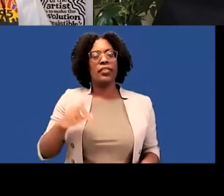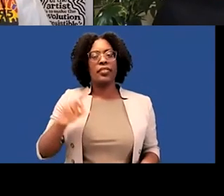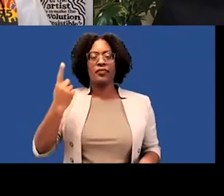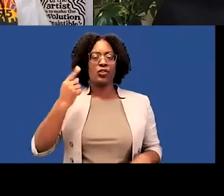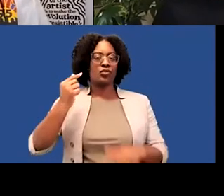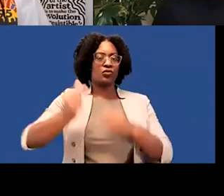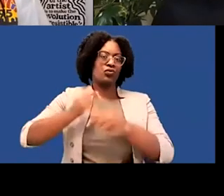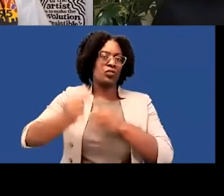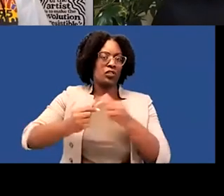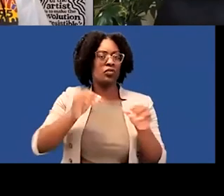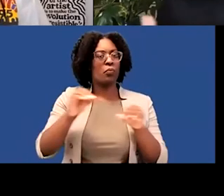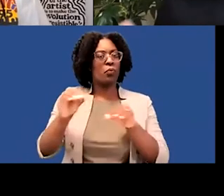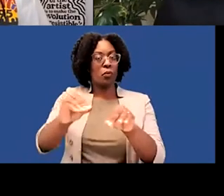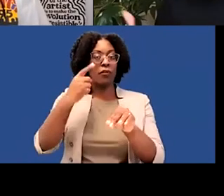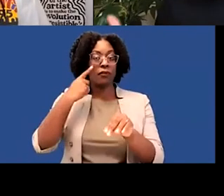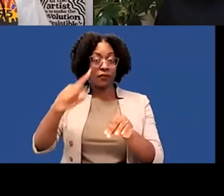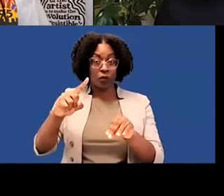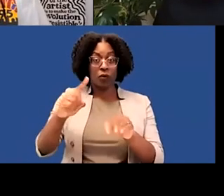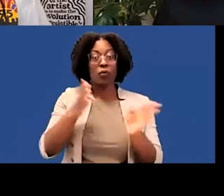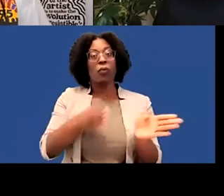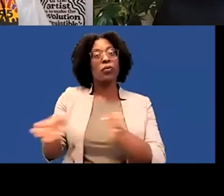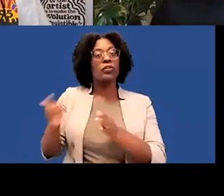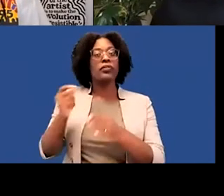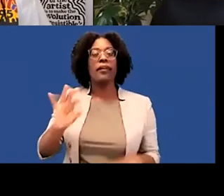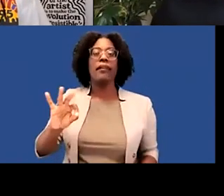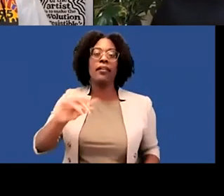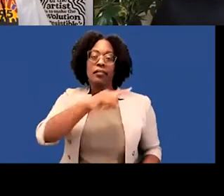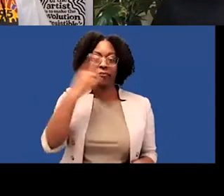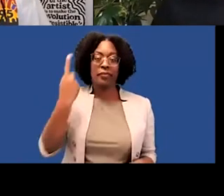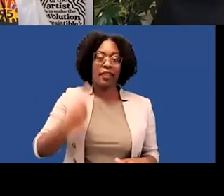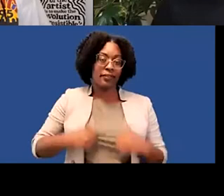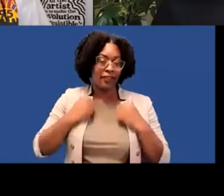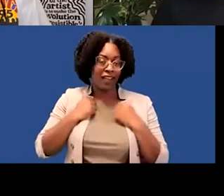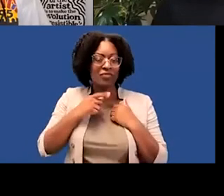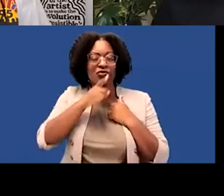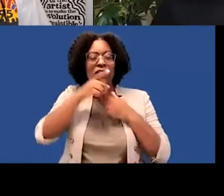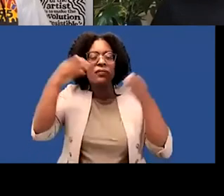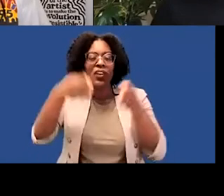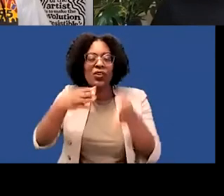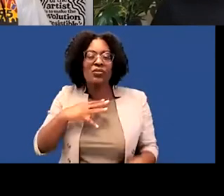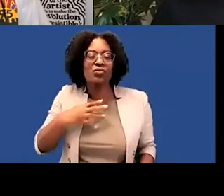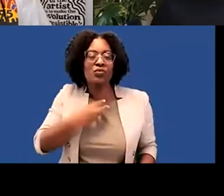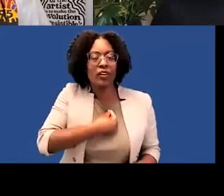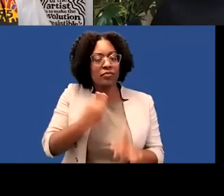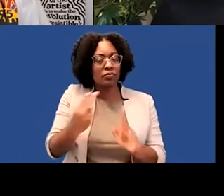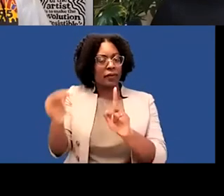Black Lives from a queer and trans perspective.